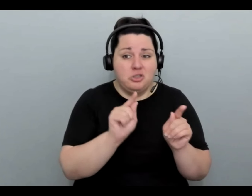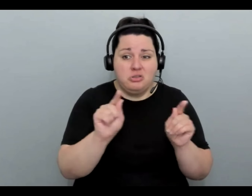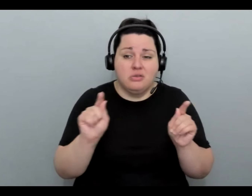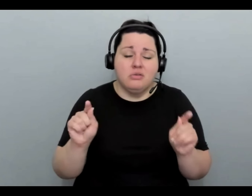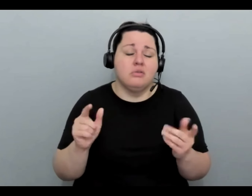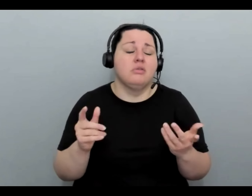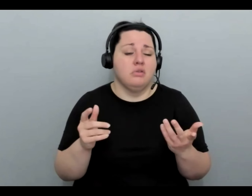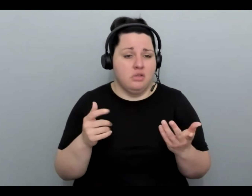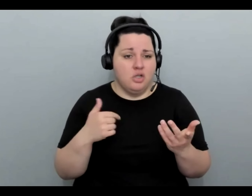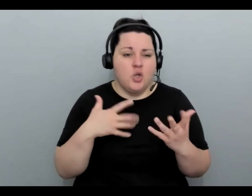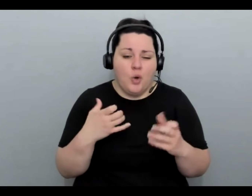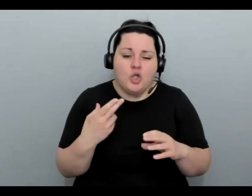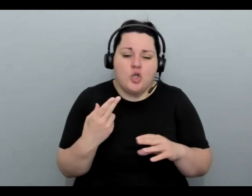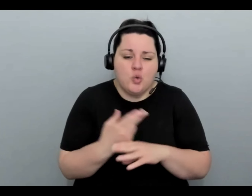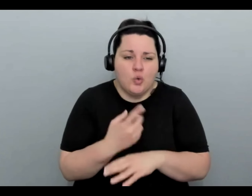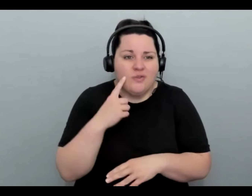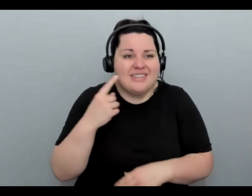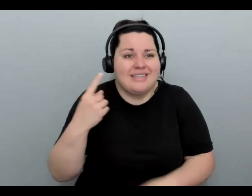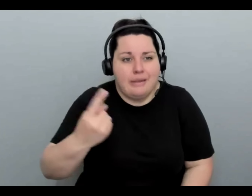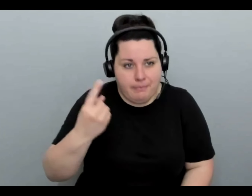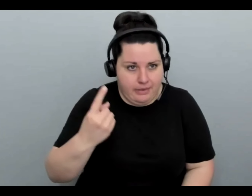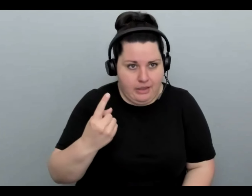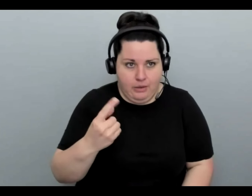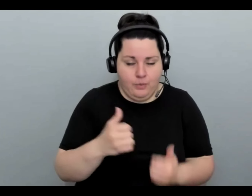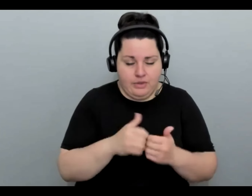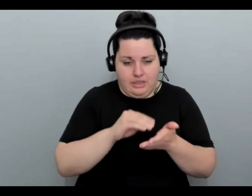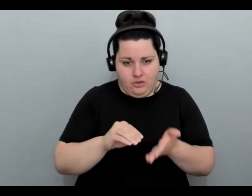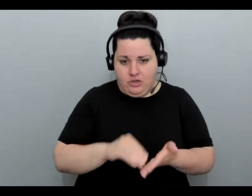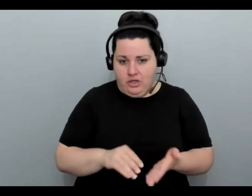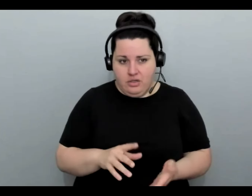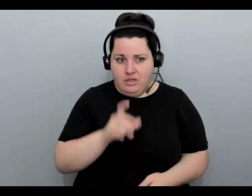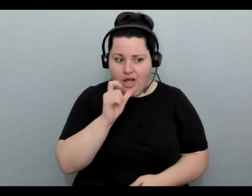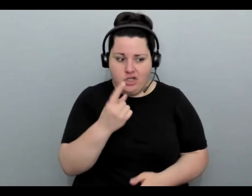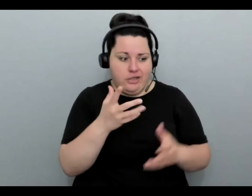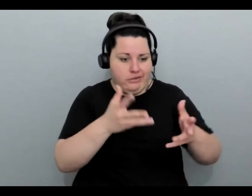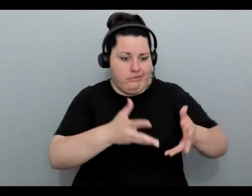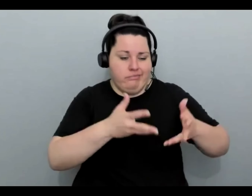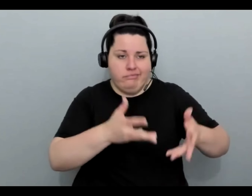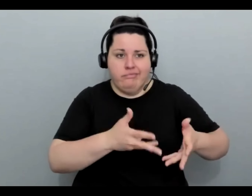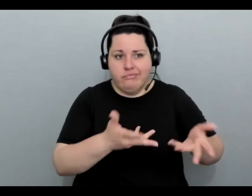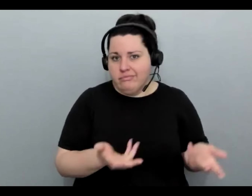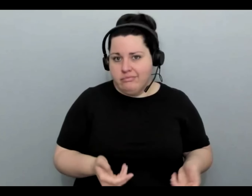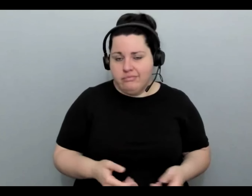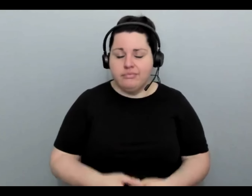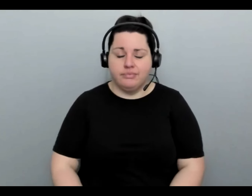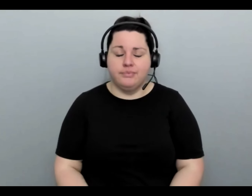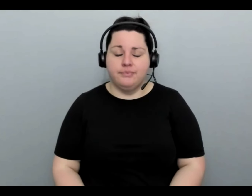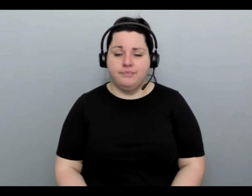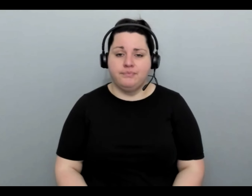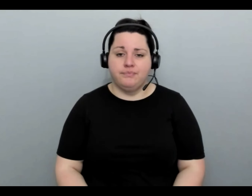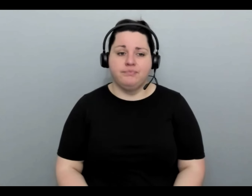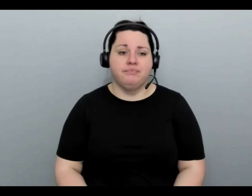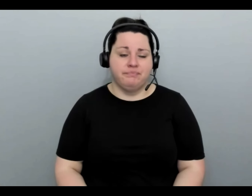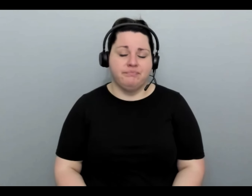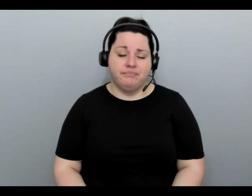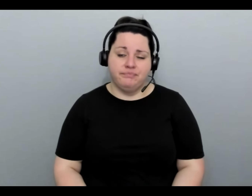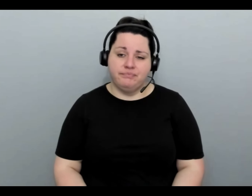it and do something with your dissertation so that it's not just sitting there in a box after you finish it. Okay.